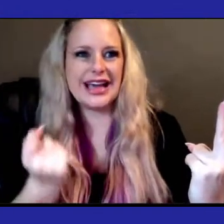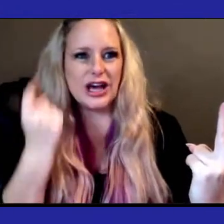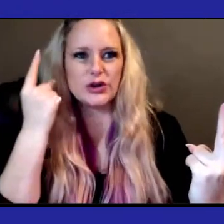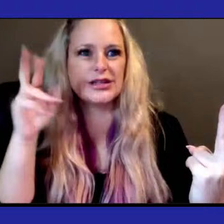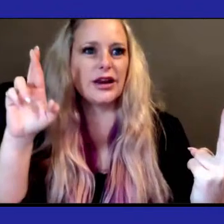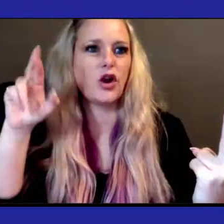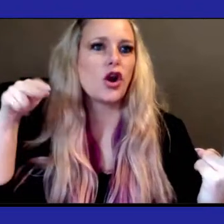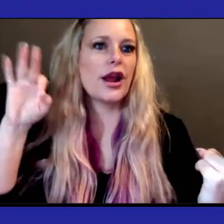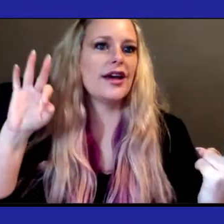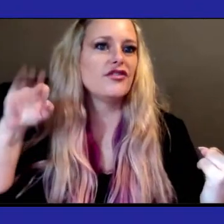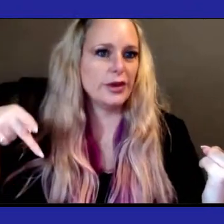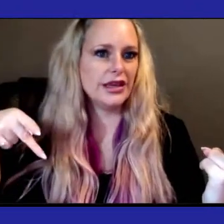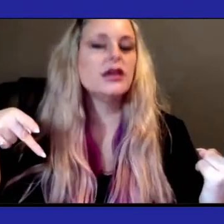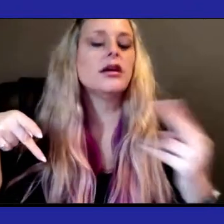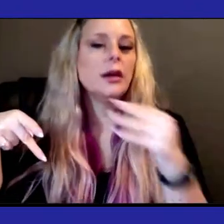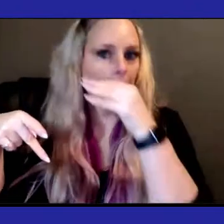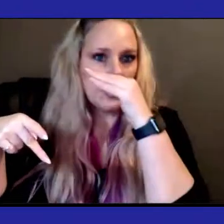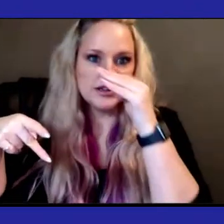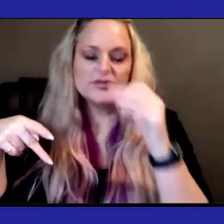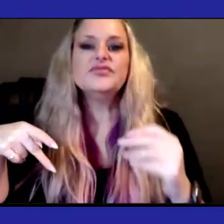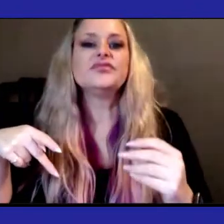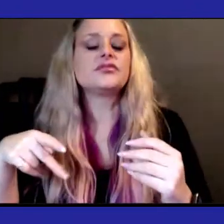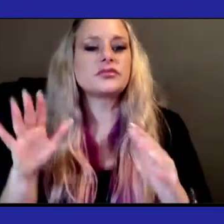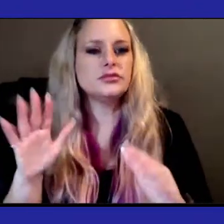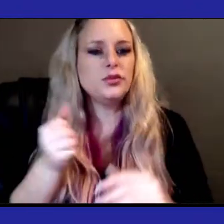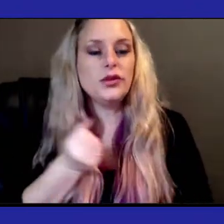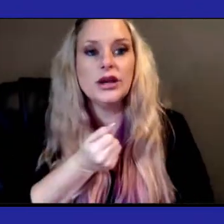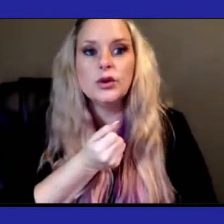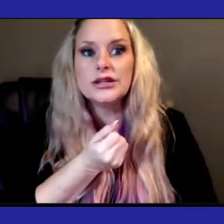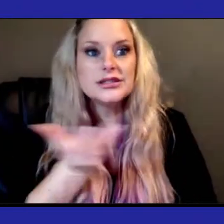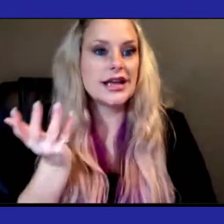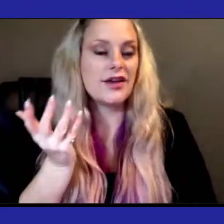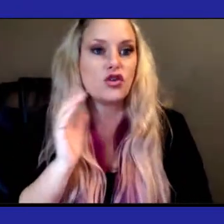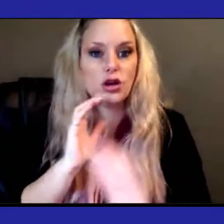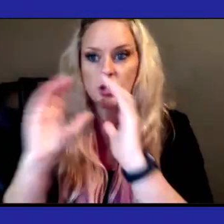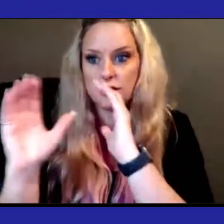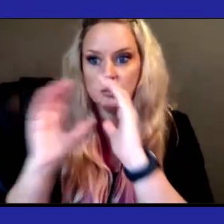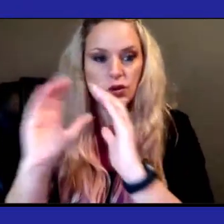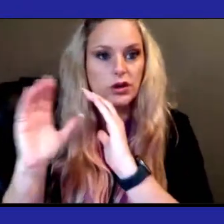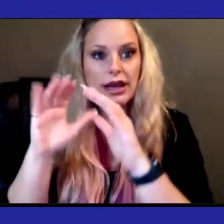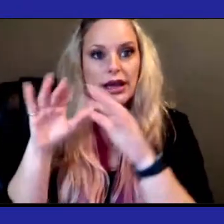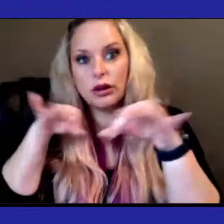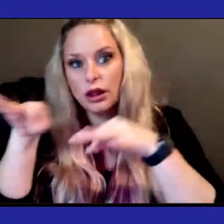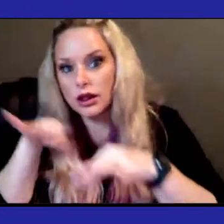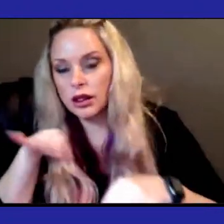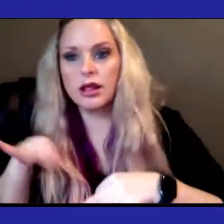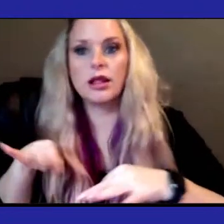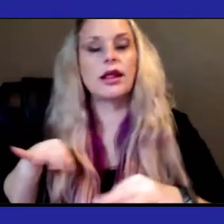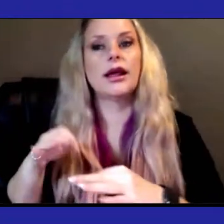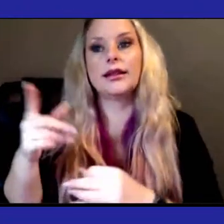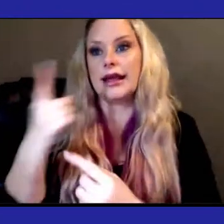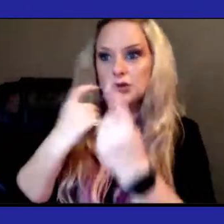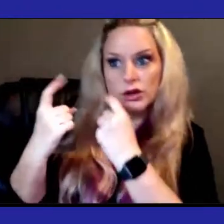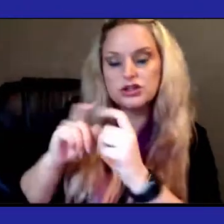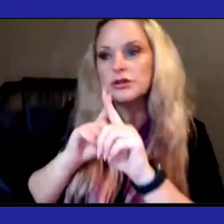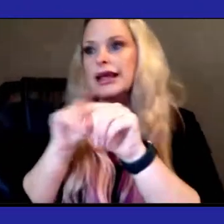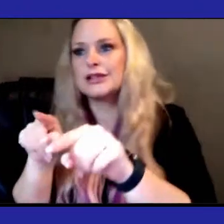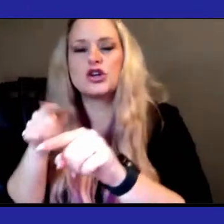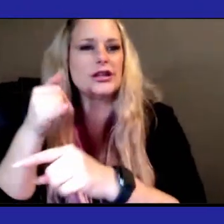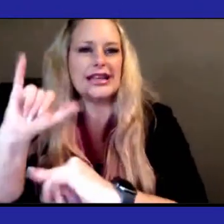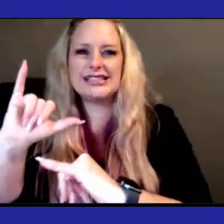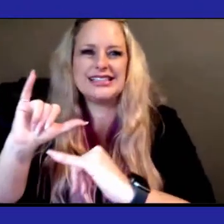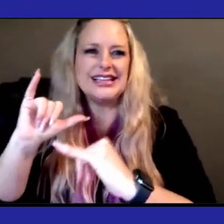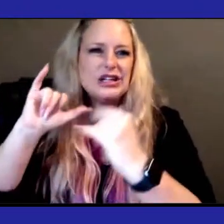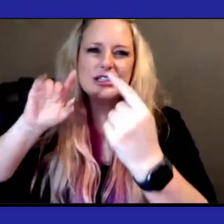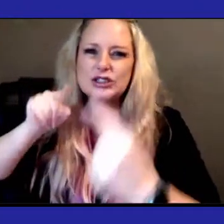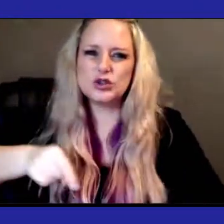very well, and we had multiple communications with that vendor to try to clarify questions they had, and they still seem to struggle with putting together